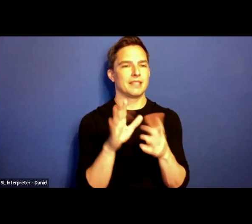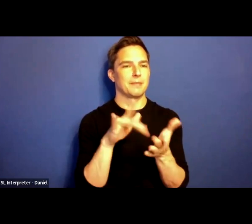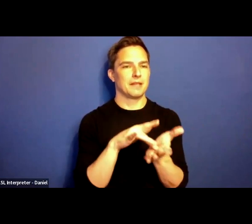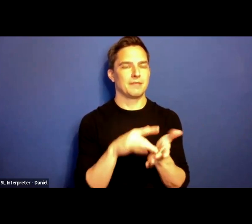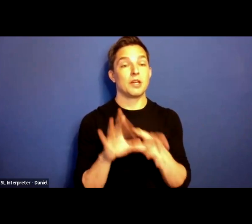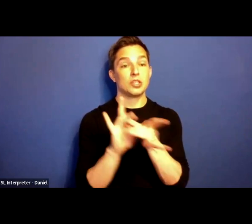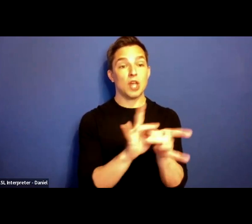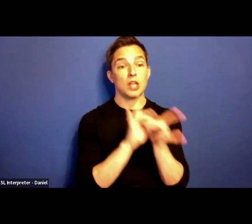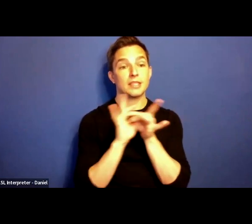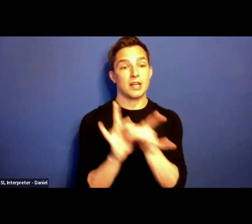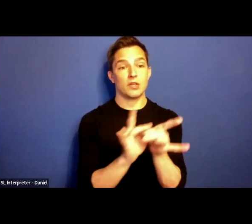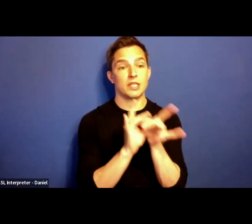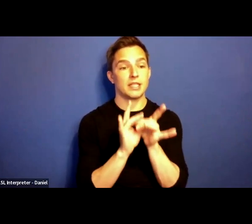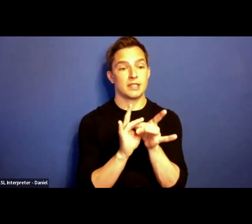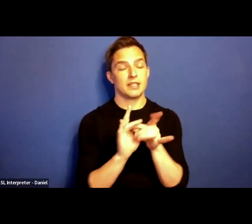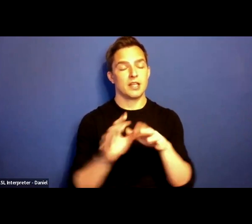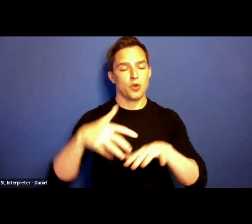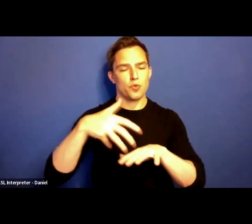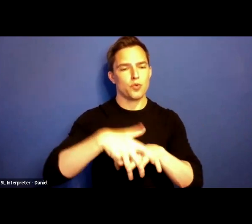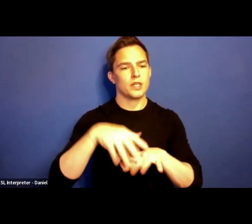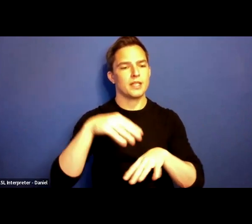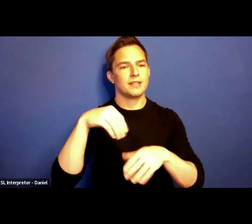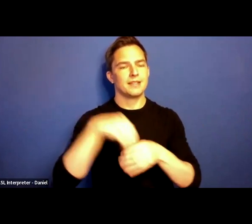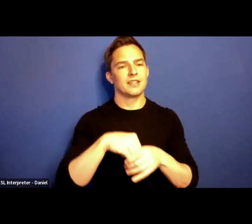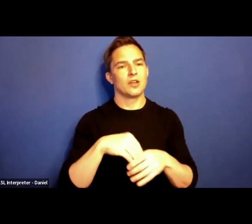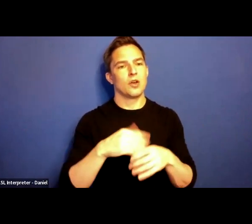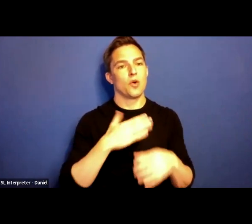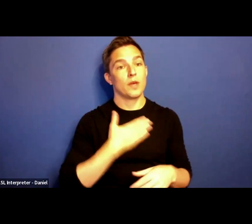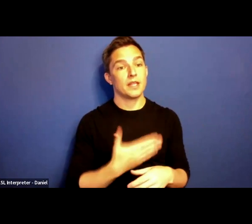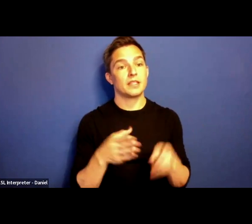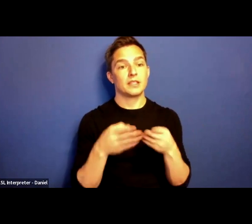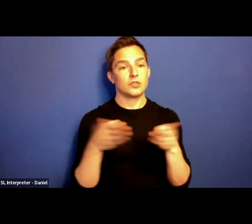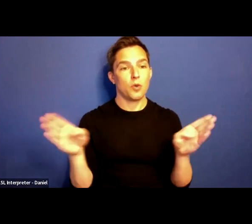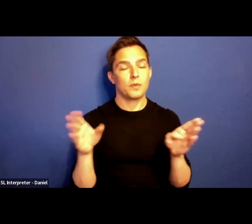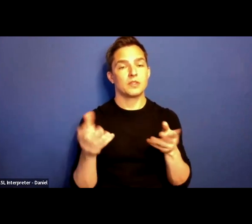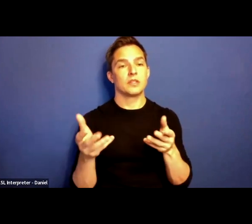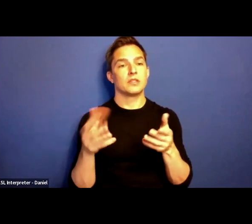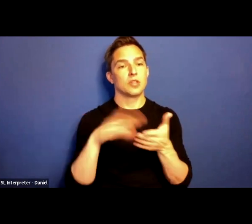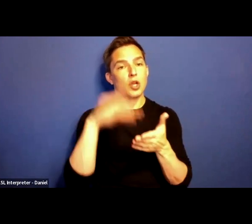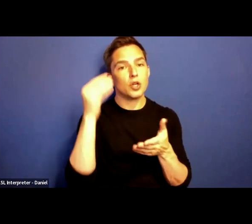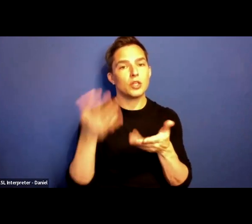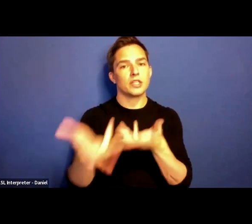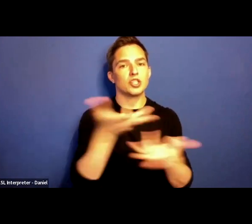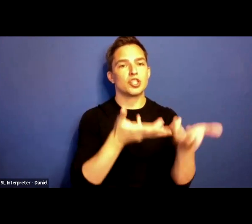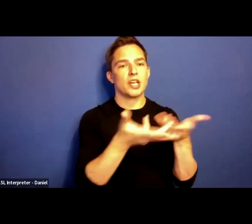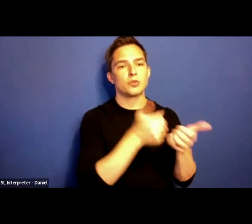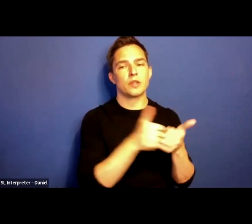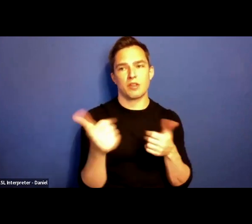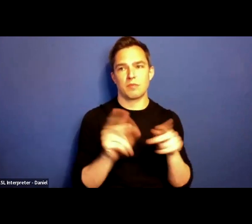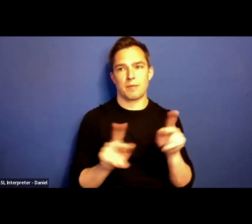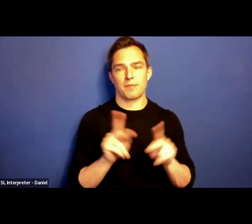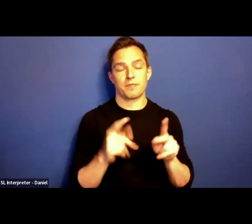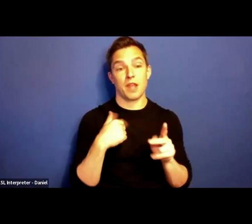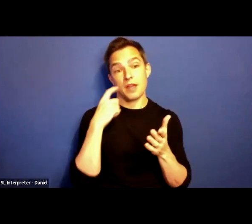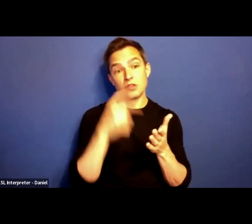Solidarity is rooted in willingness and openness to learn and exchange with others, acknowledging that